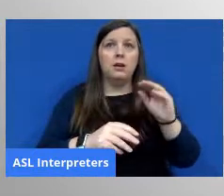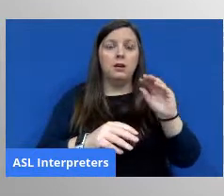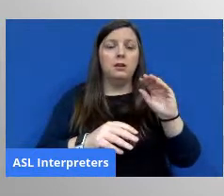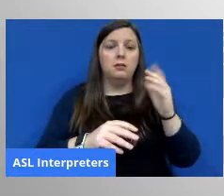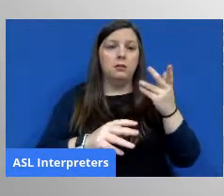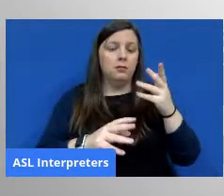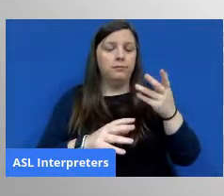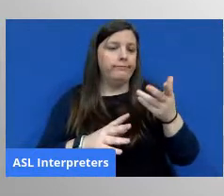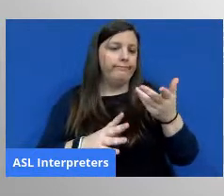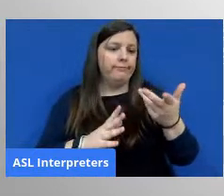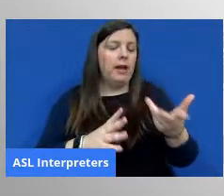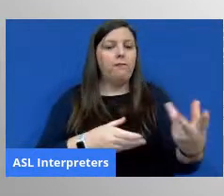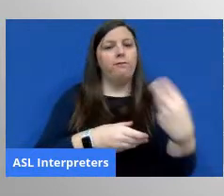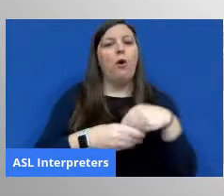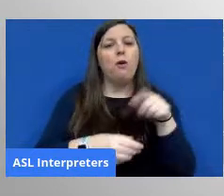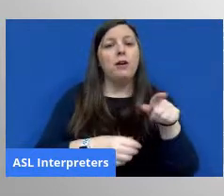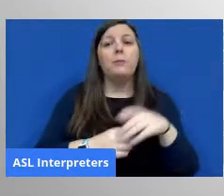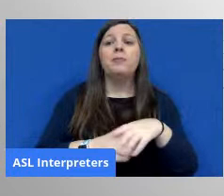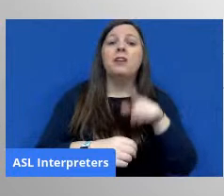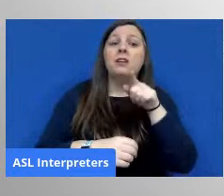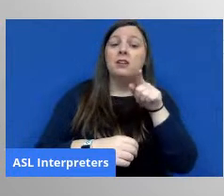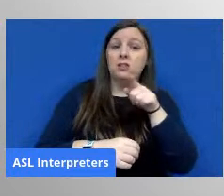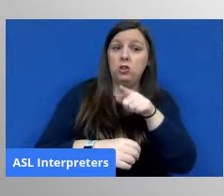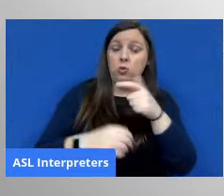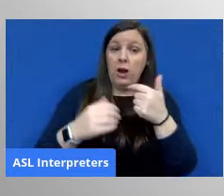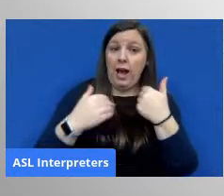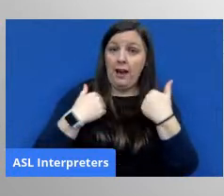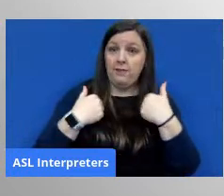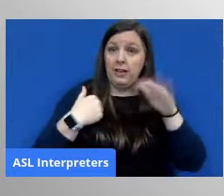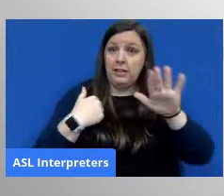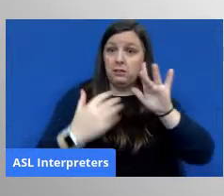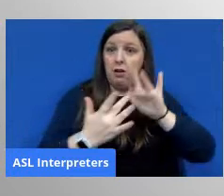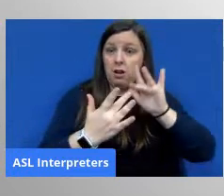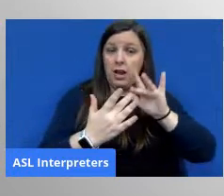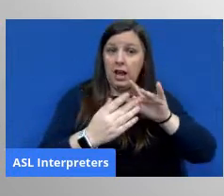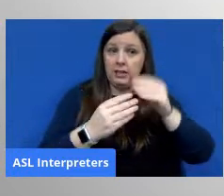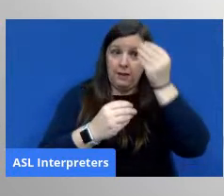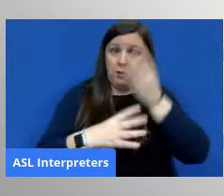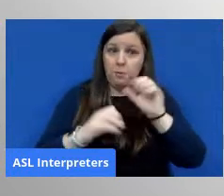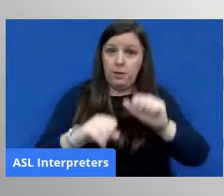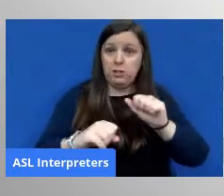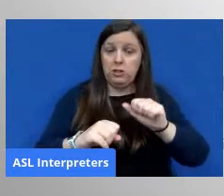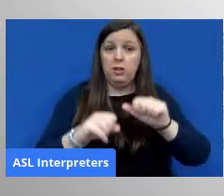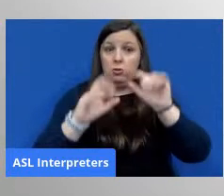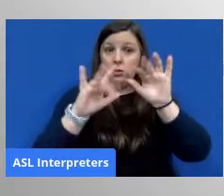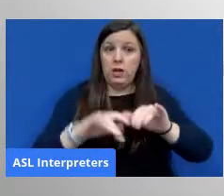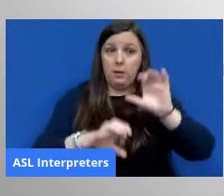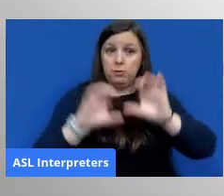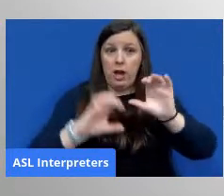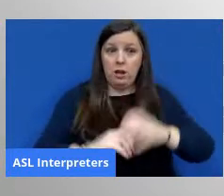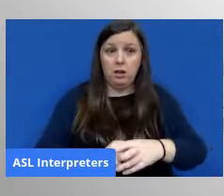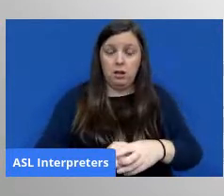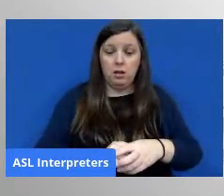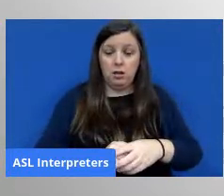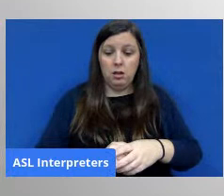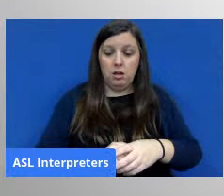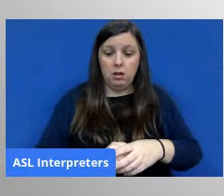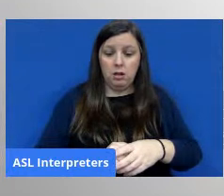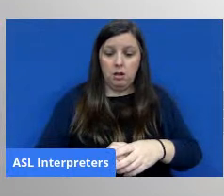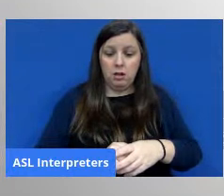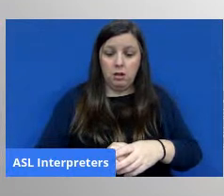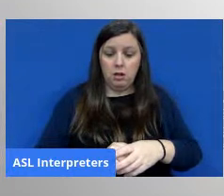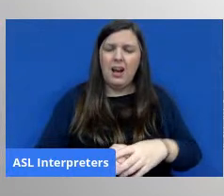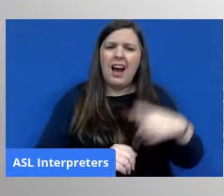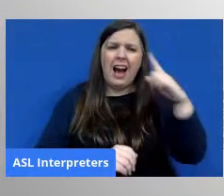his? Would you have his contact information? You can put in chat. I will look it up. I think Mr. Harris put a comment